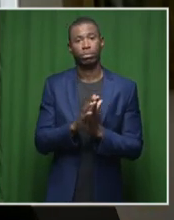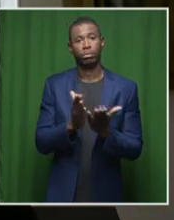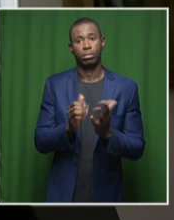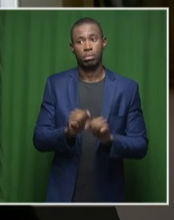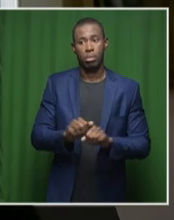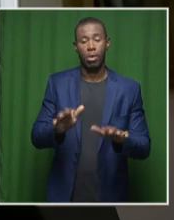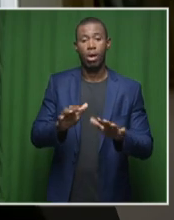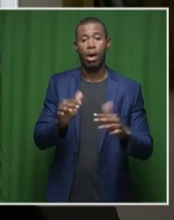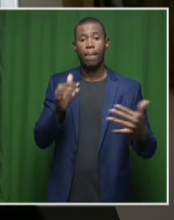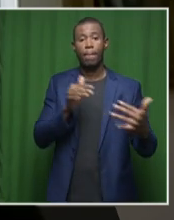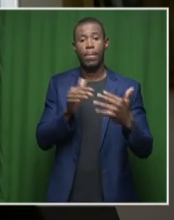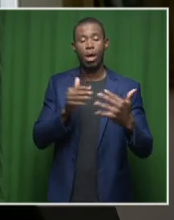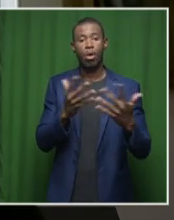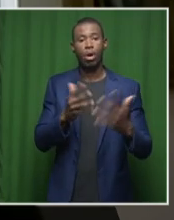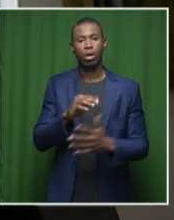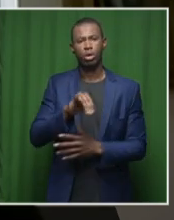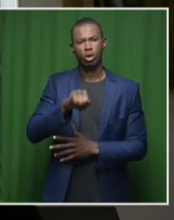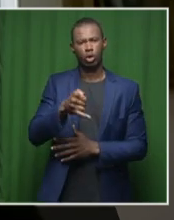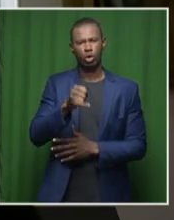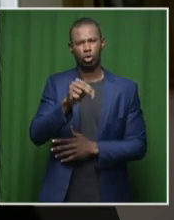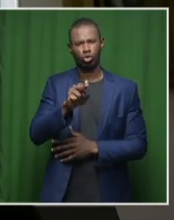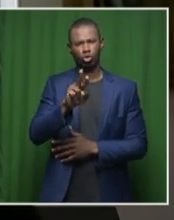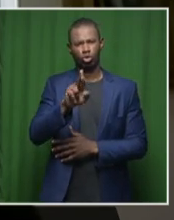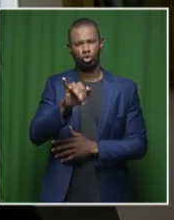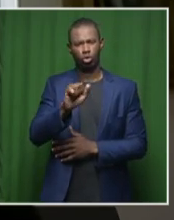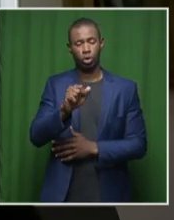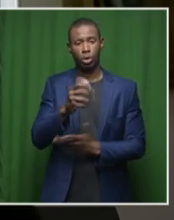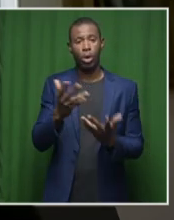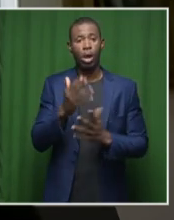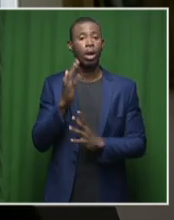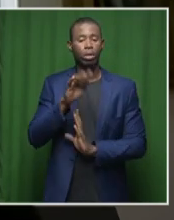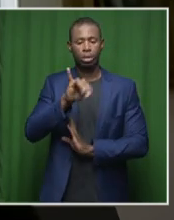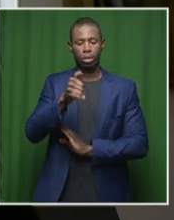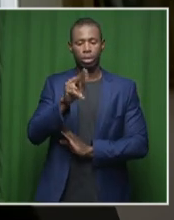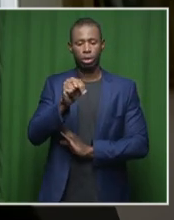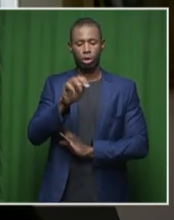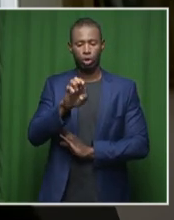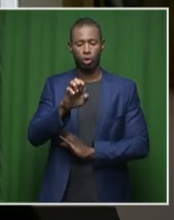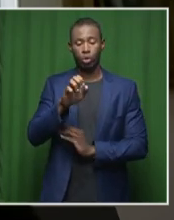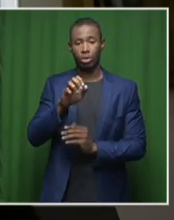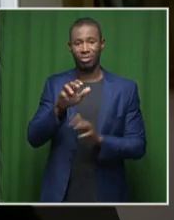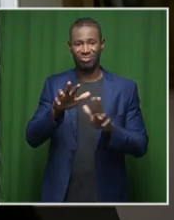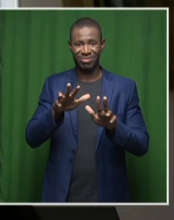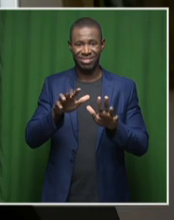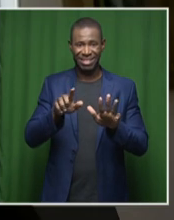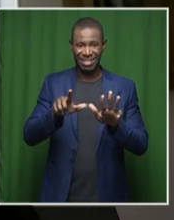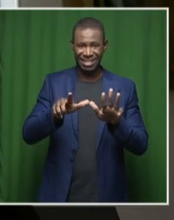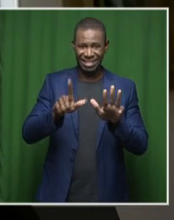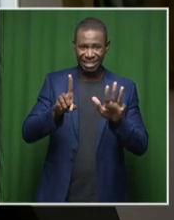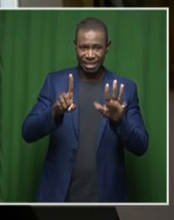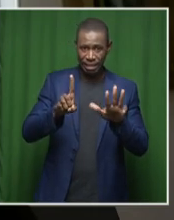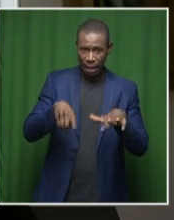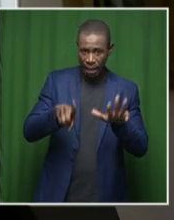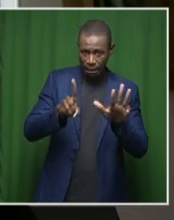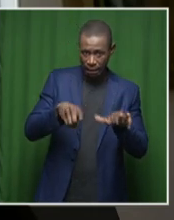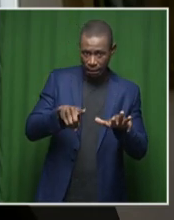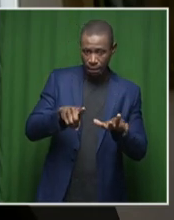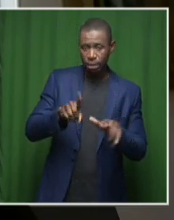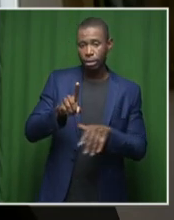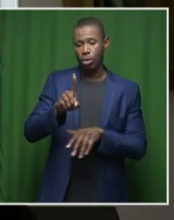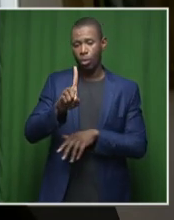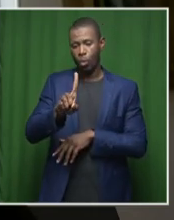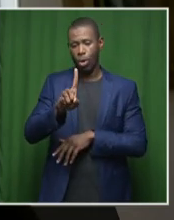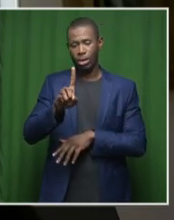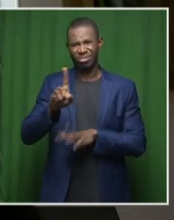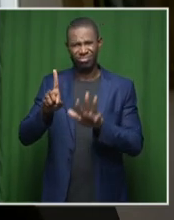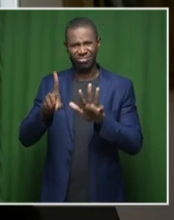it, is the Battle of Chiusi in June 1944. Also, you know, it was not a great event for the South Africans,